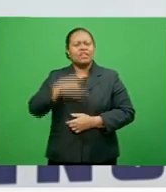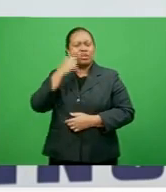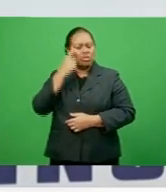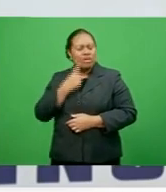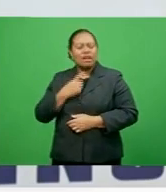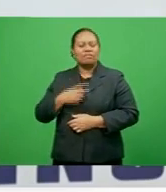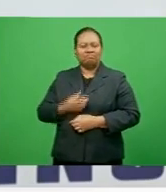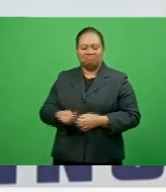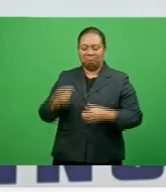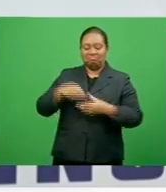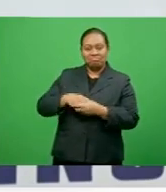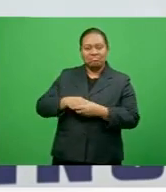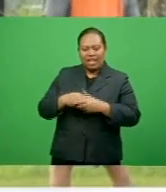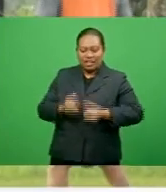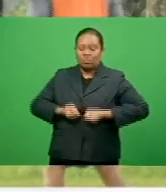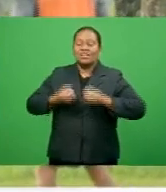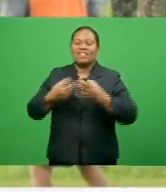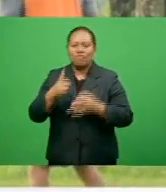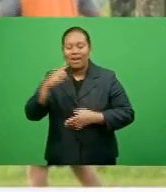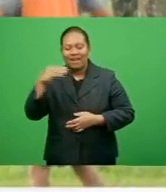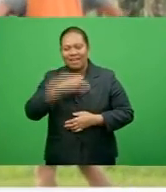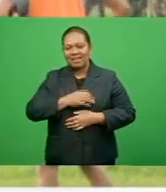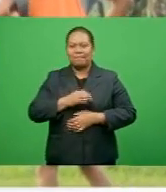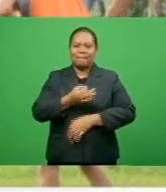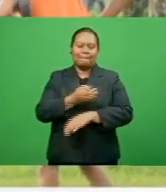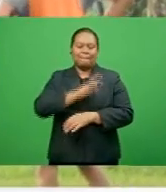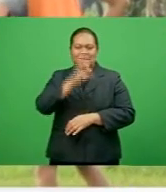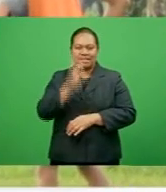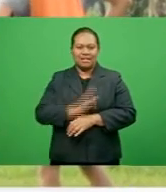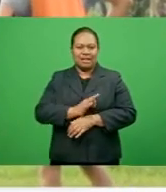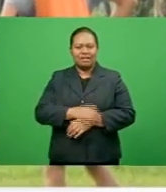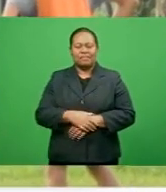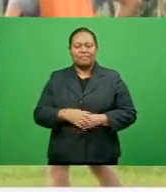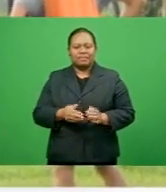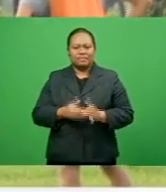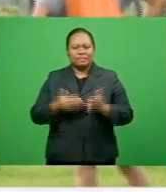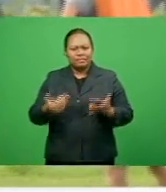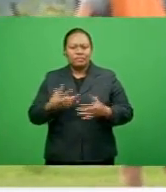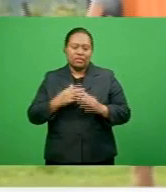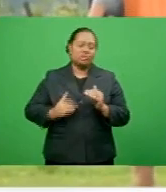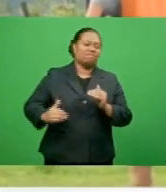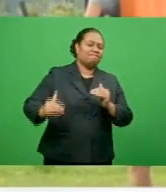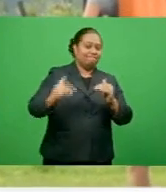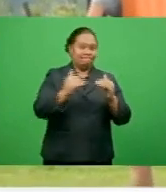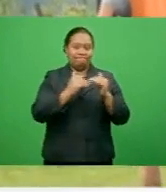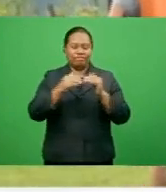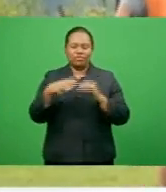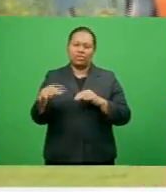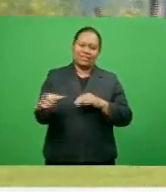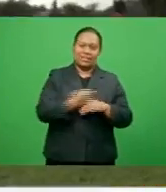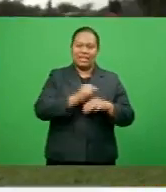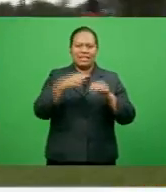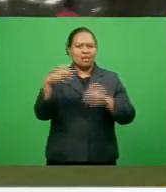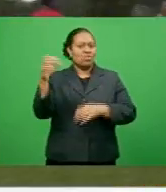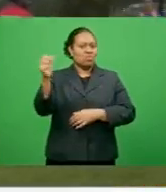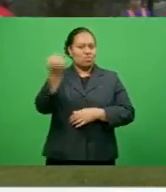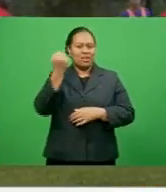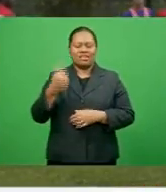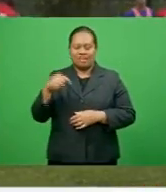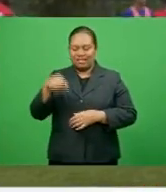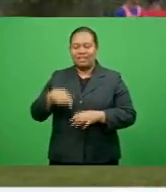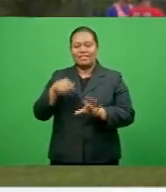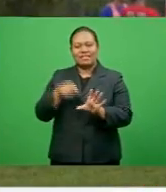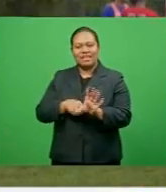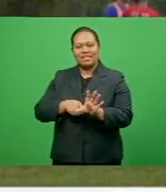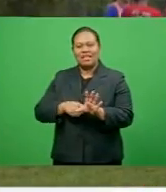this tournament and give my 100%. The team believes this is their year to lift the IDC trophy, given the win in the